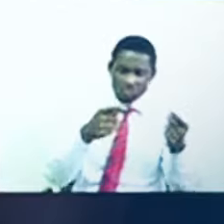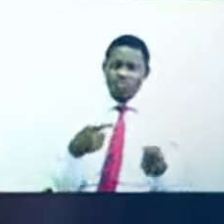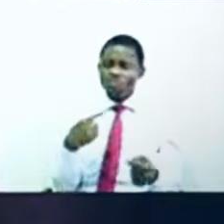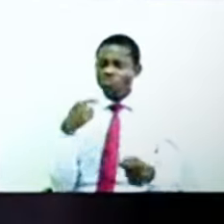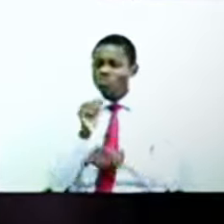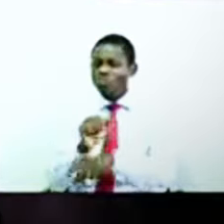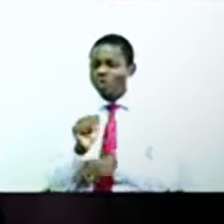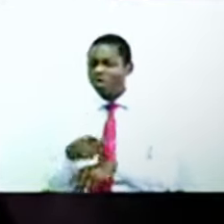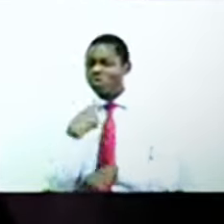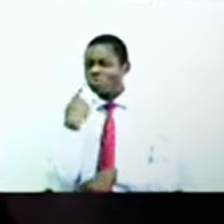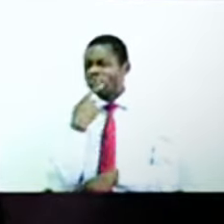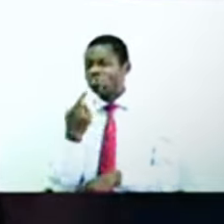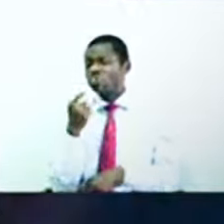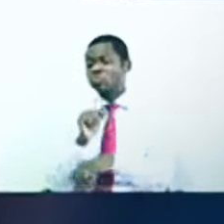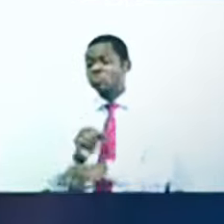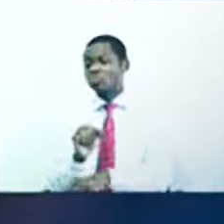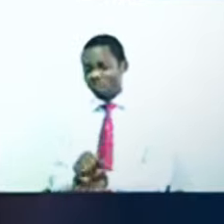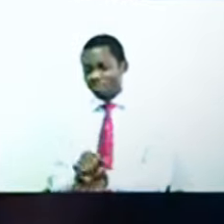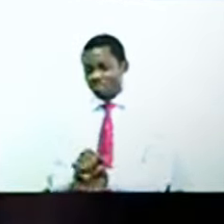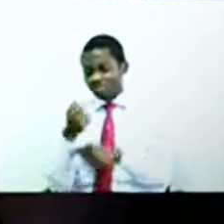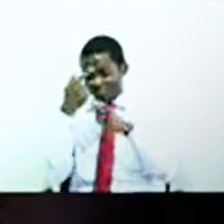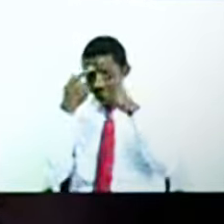us?